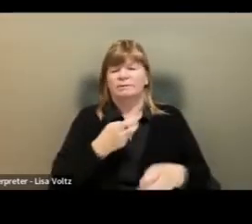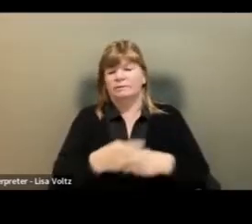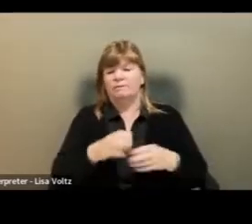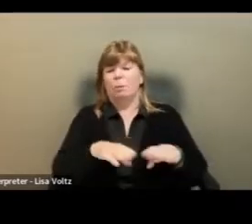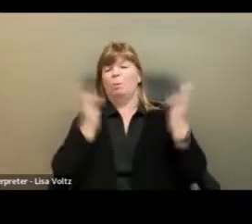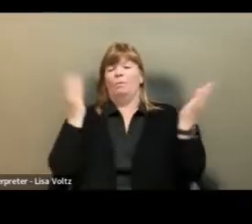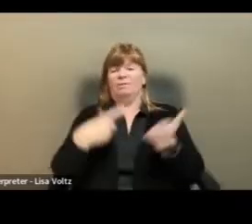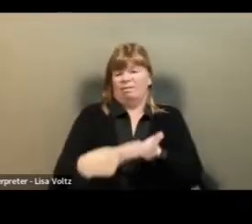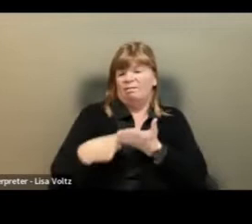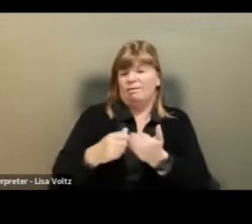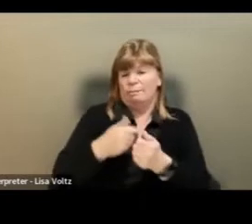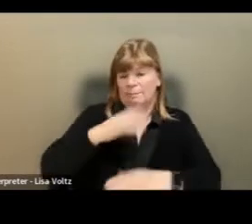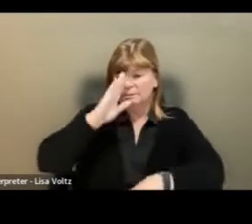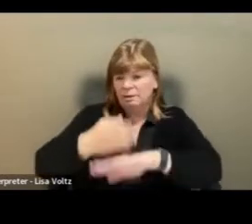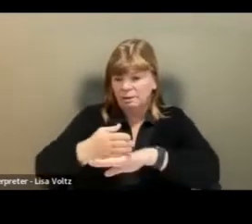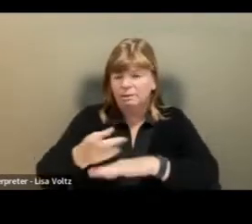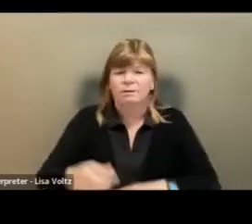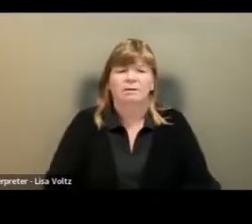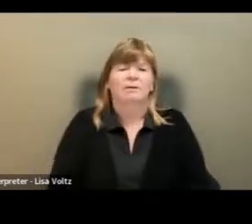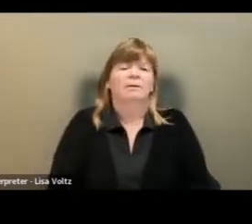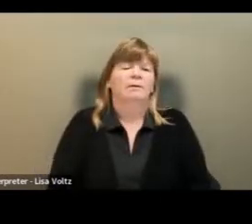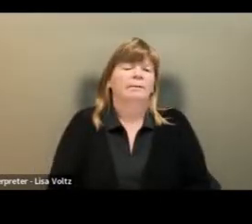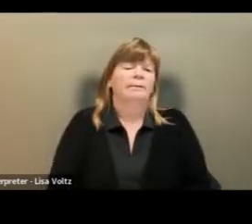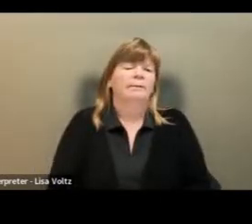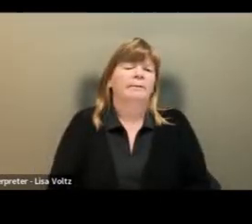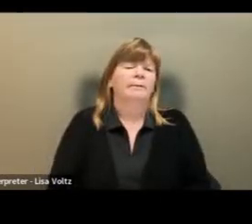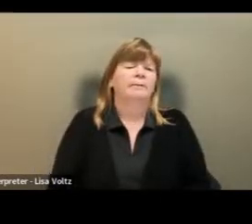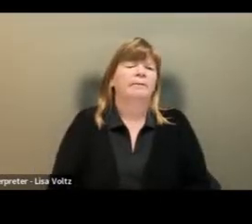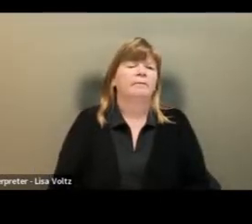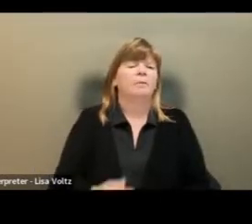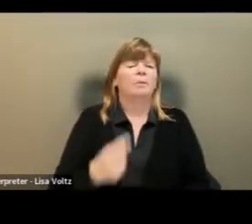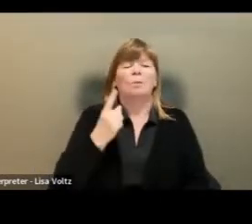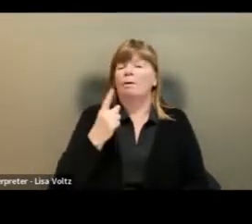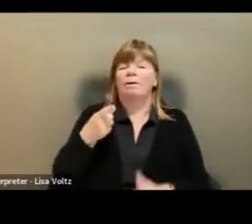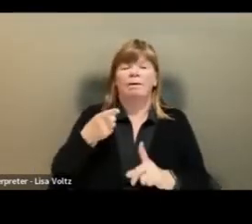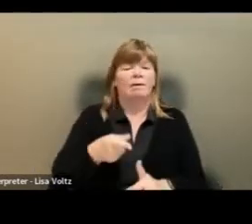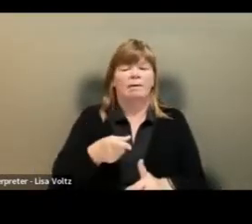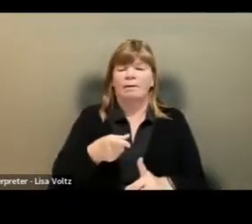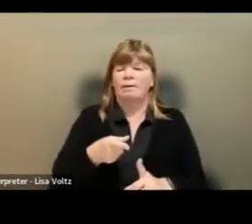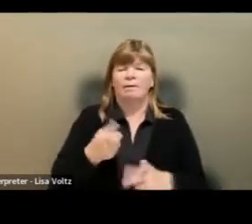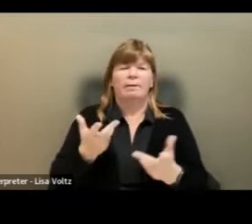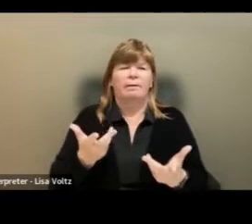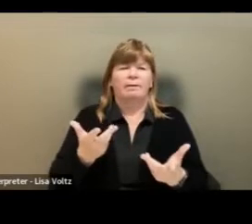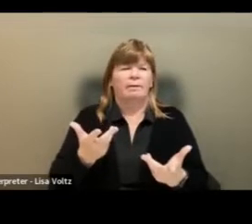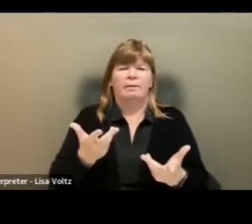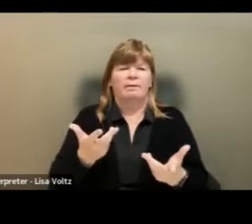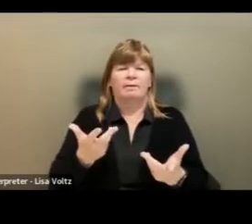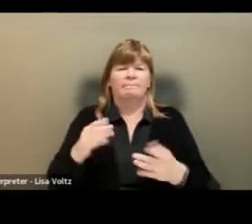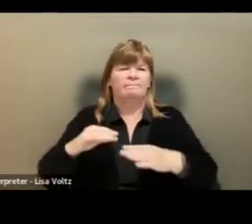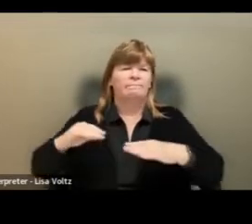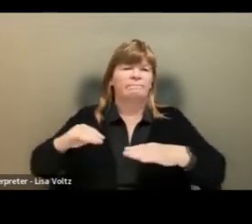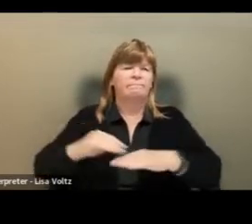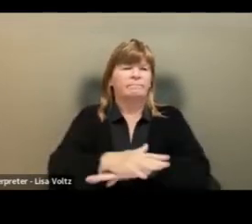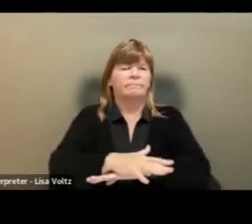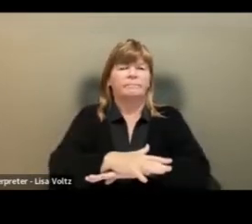And one of those have been the impacts of what I went through on